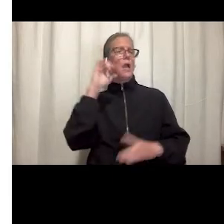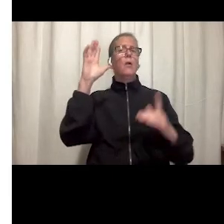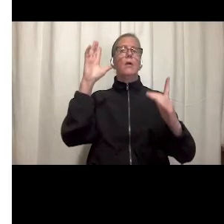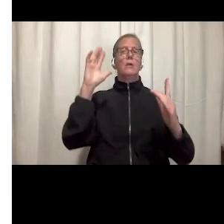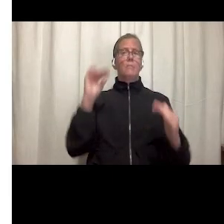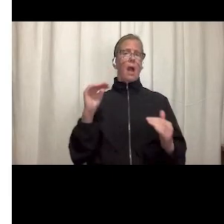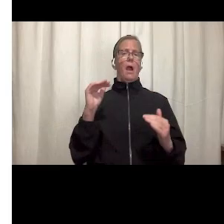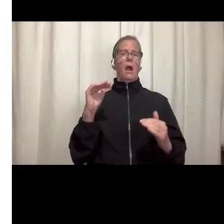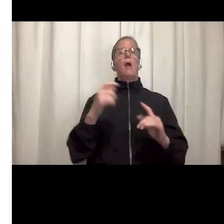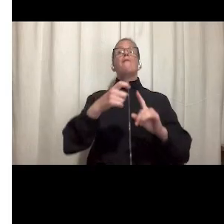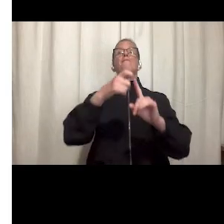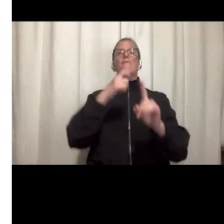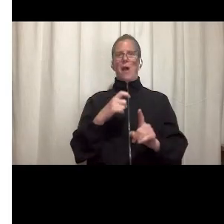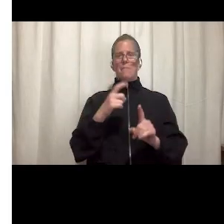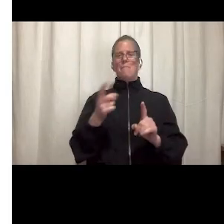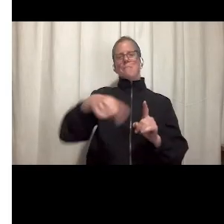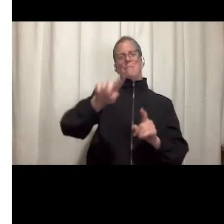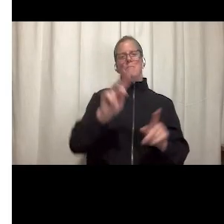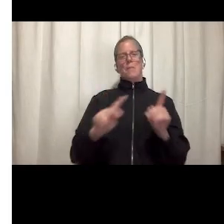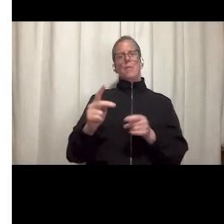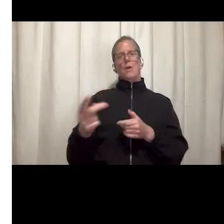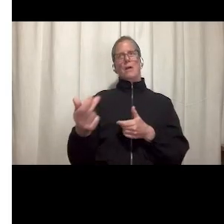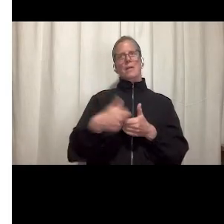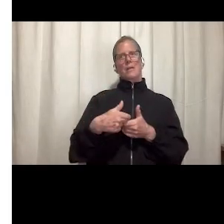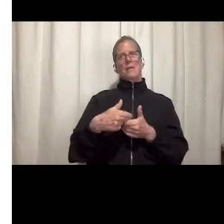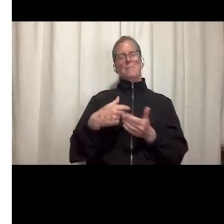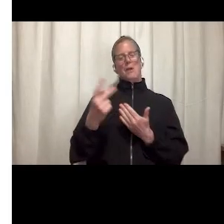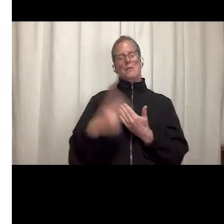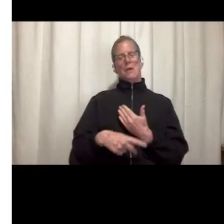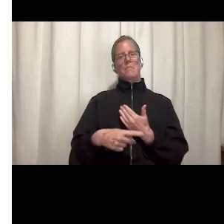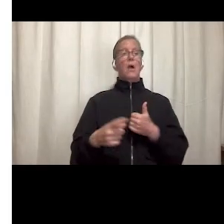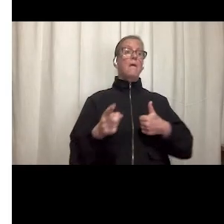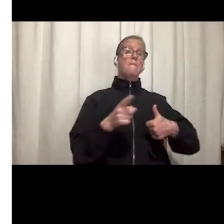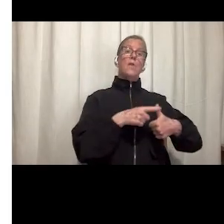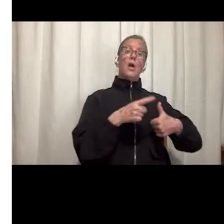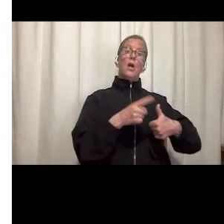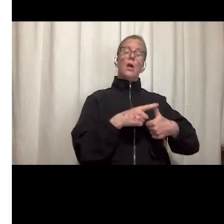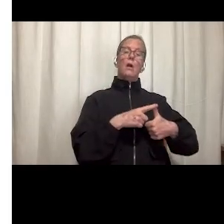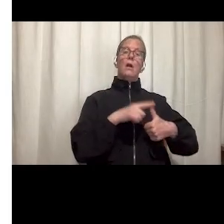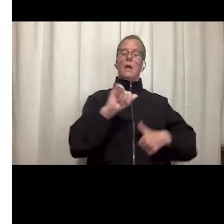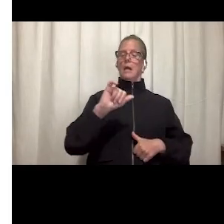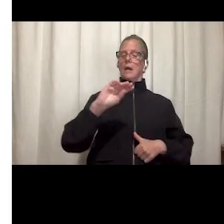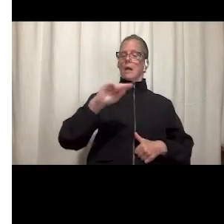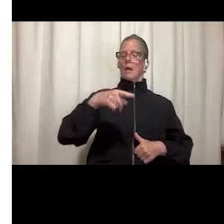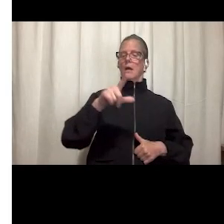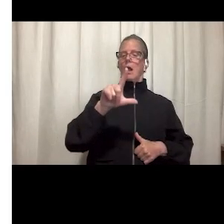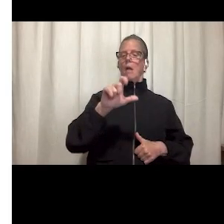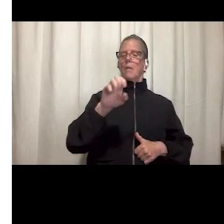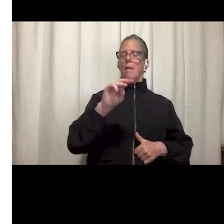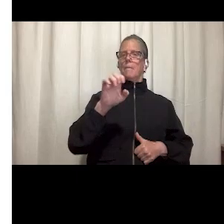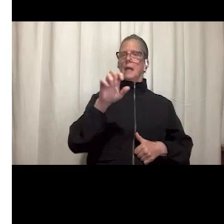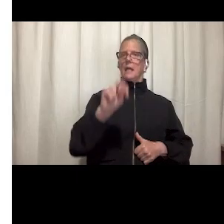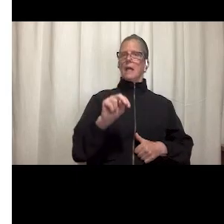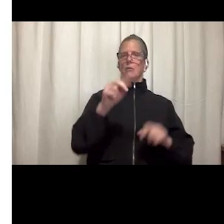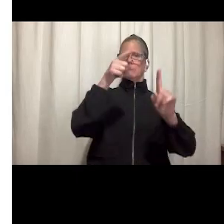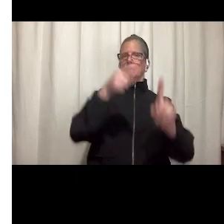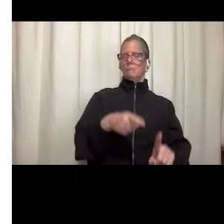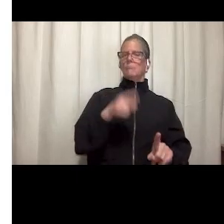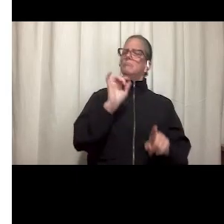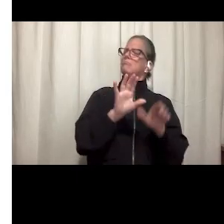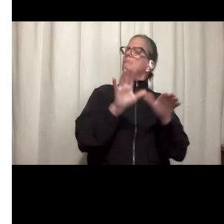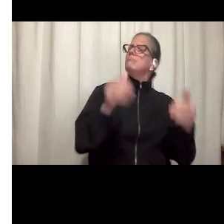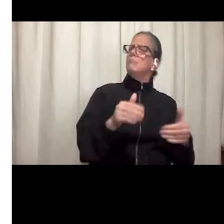result of participation in your program. Let's start with implementation objectives. These focus on the